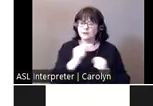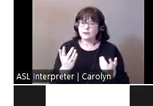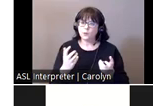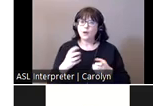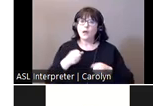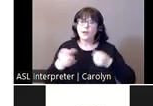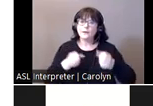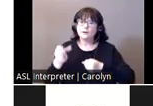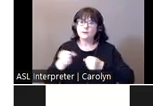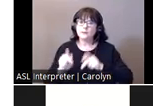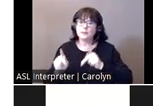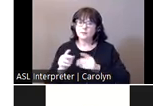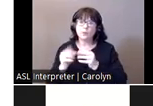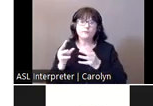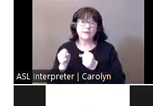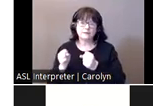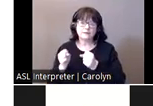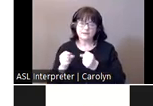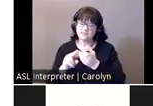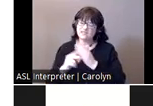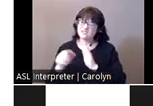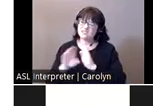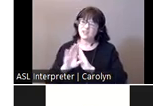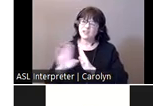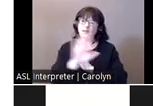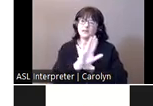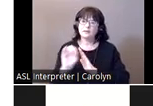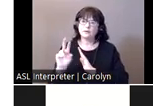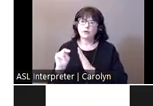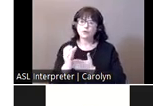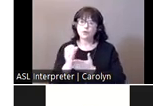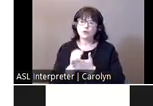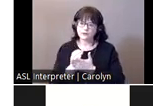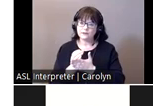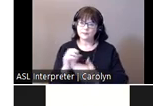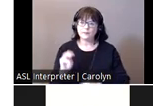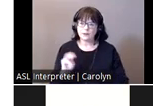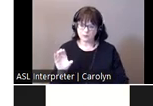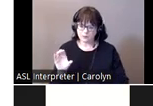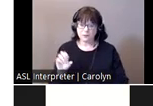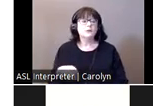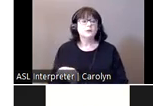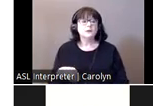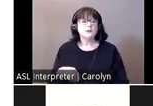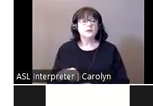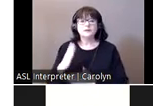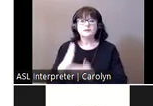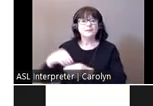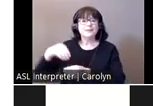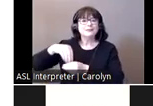micro-credentials. Some tech companies and others design their micro-credentials internally, others design them with colleges and